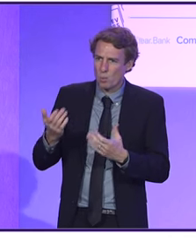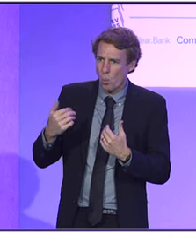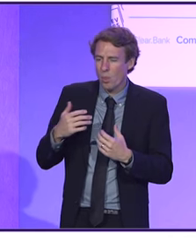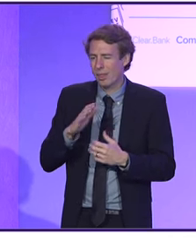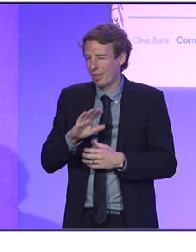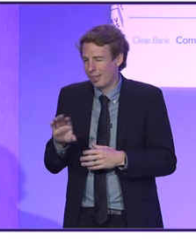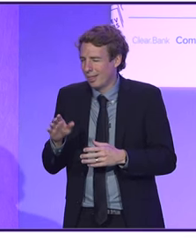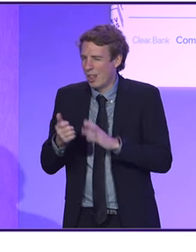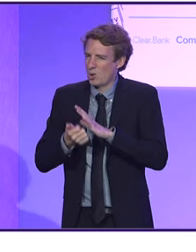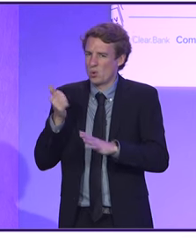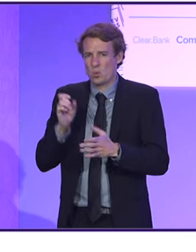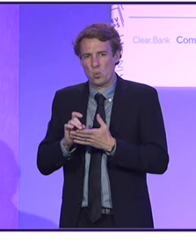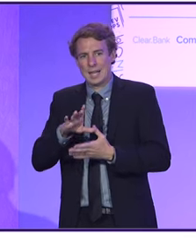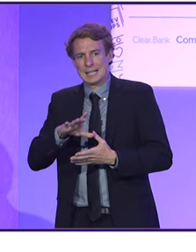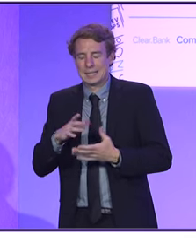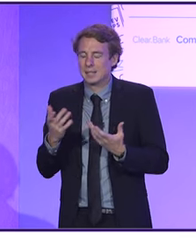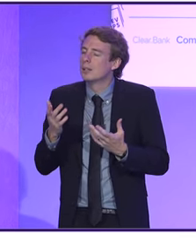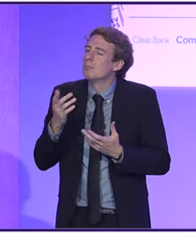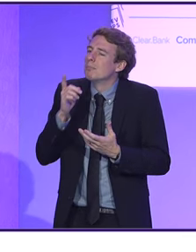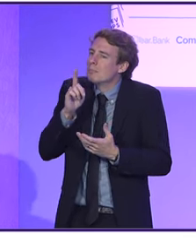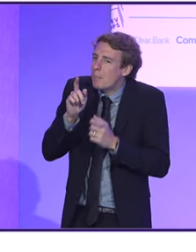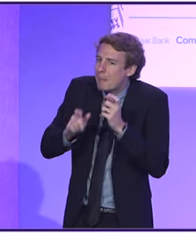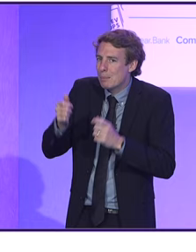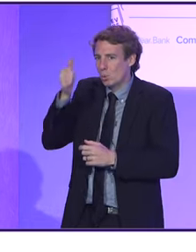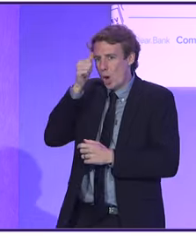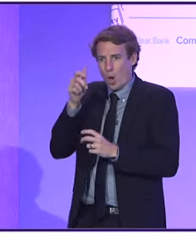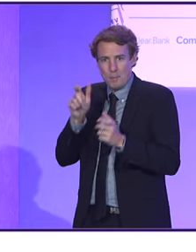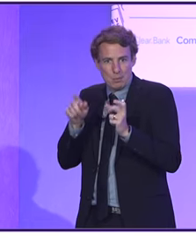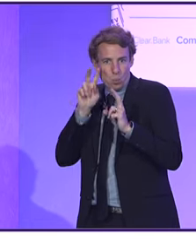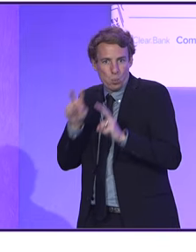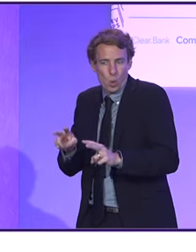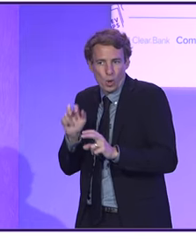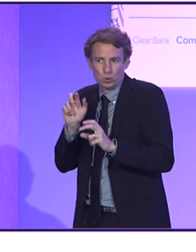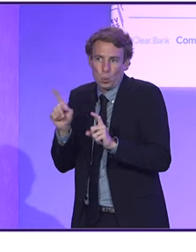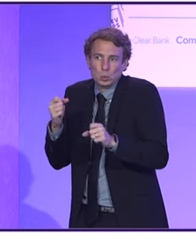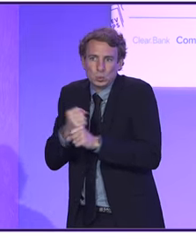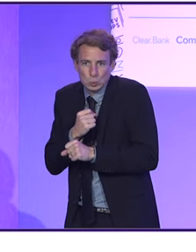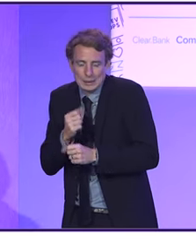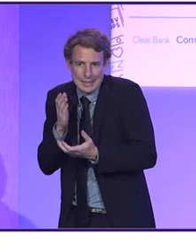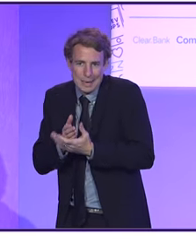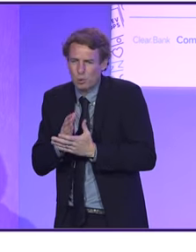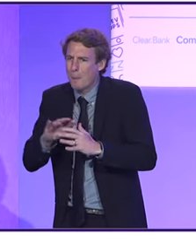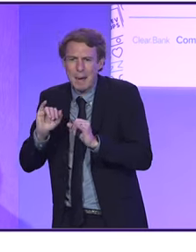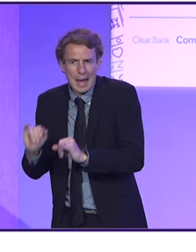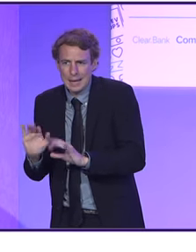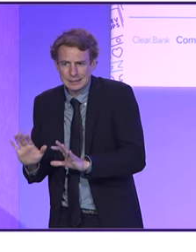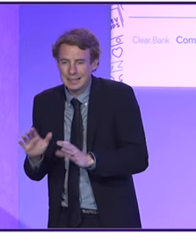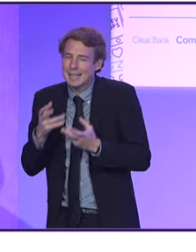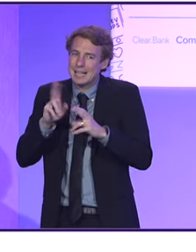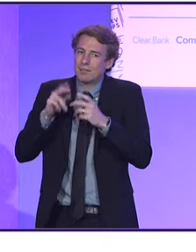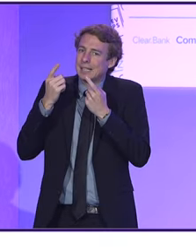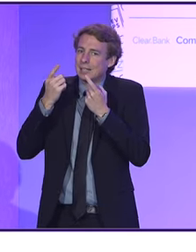like an awareness thing, like you are being measured, people are watching what you're doing, and that's not necessarily a bad thing, but if you're in charge of any of this,